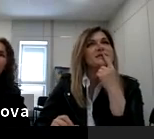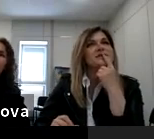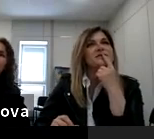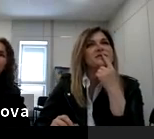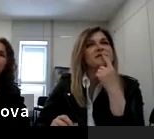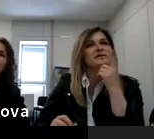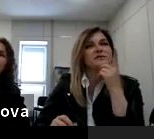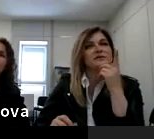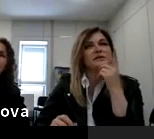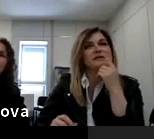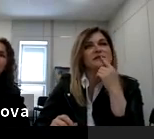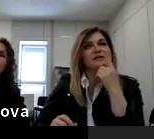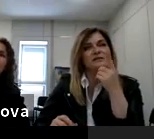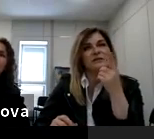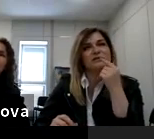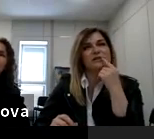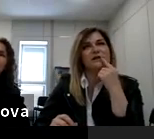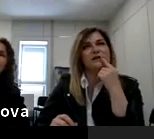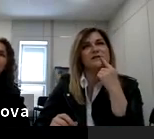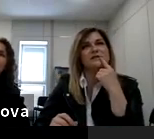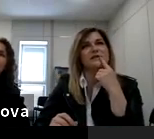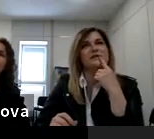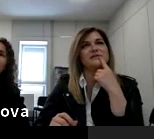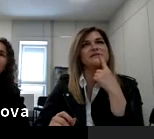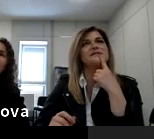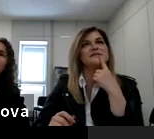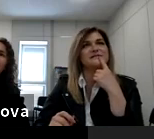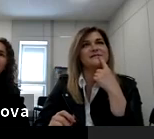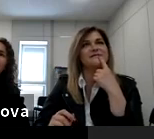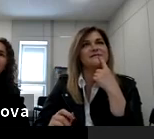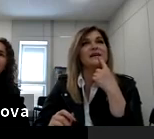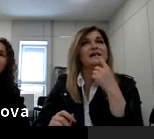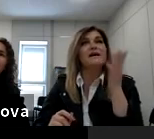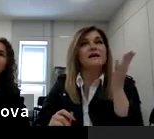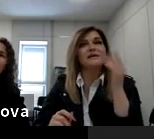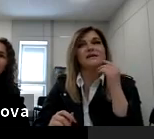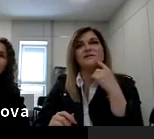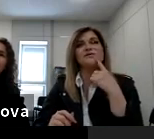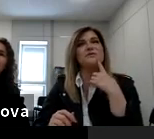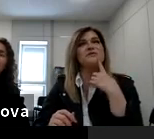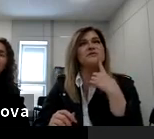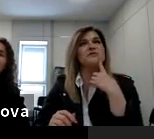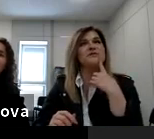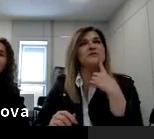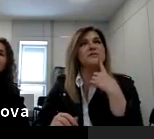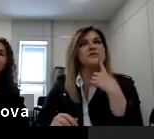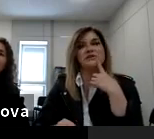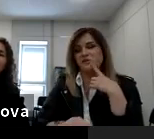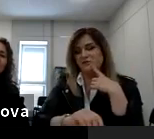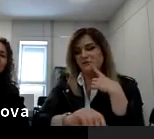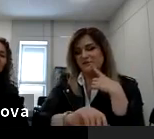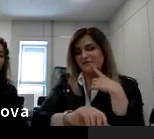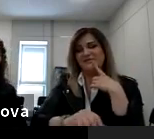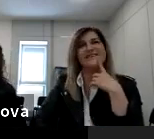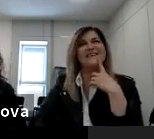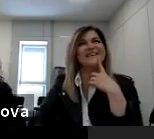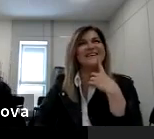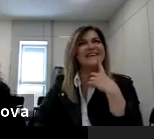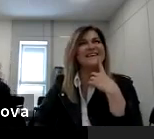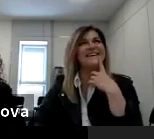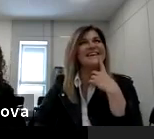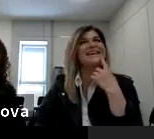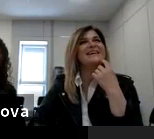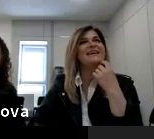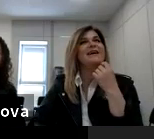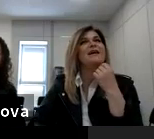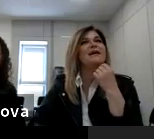Thank you very much for the, no, this, we already answered it. Okay. Thank you so much for appreciation. Thank you.